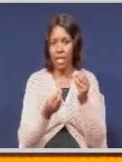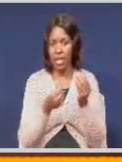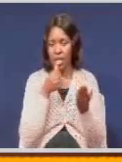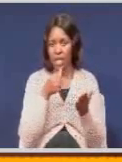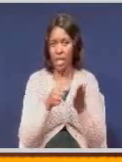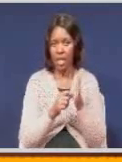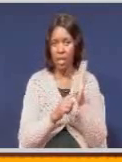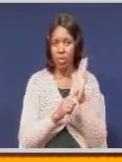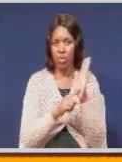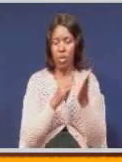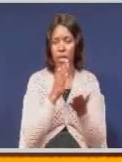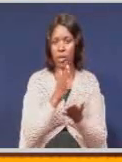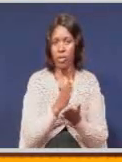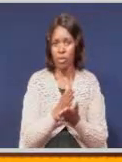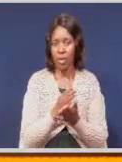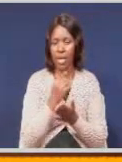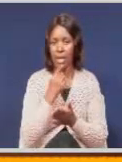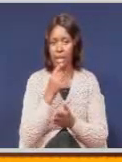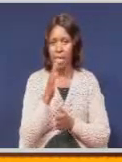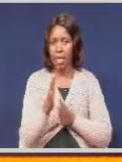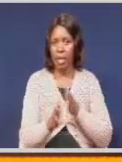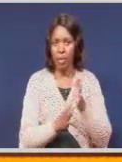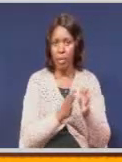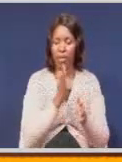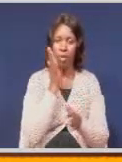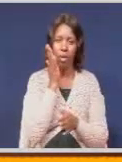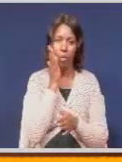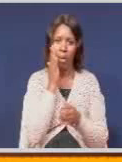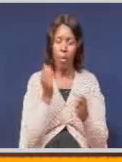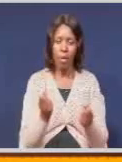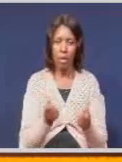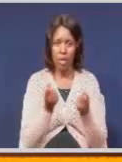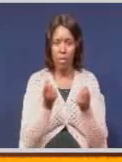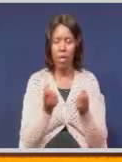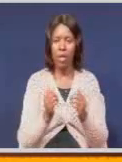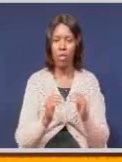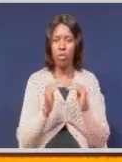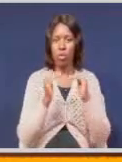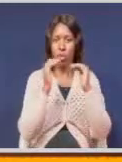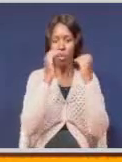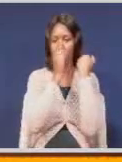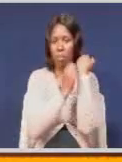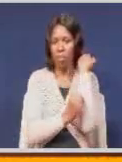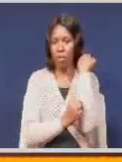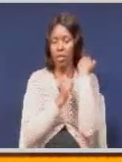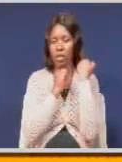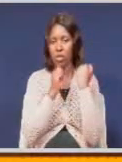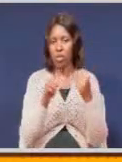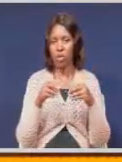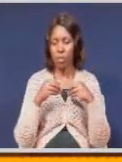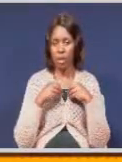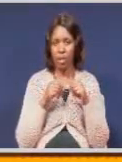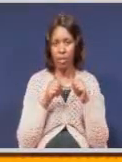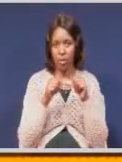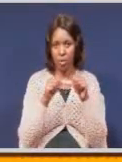jonde. Amnubu aga mubango juu angavana juu korea ni mubango juu kukirio kende ne kaunti meru ajotipati kwe tikiro juu tanambere. I can tell